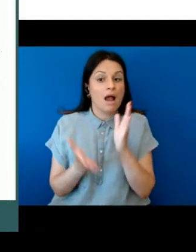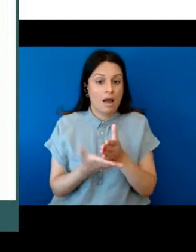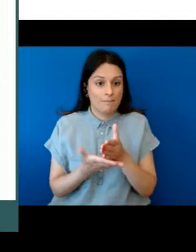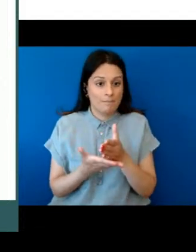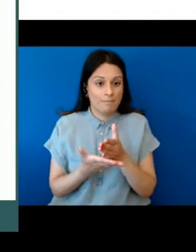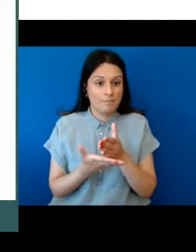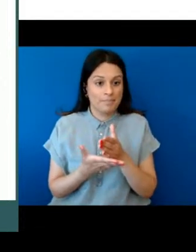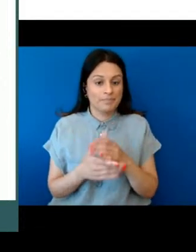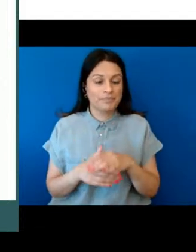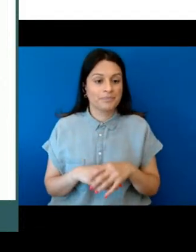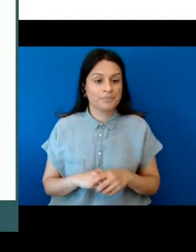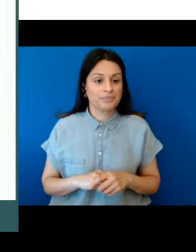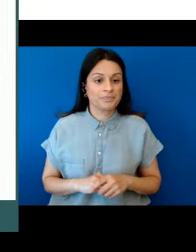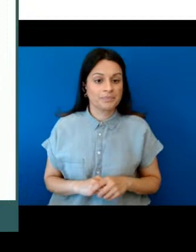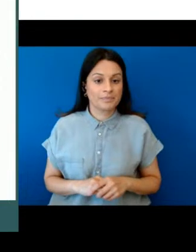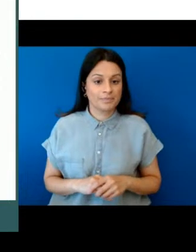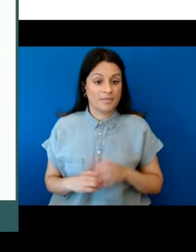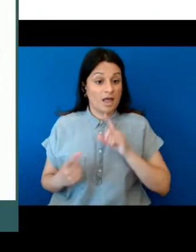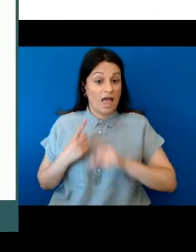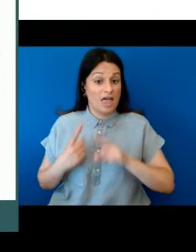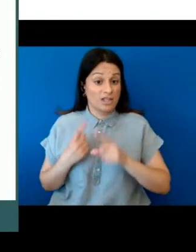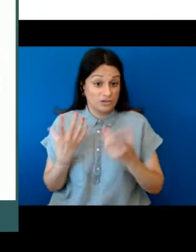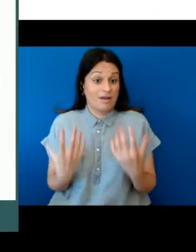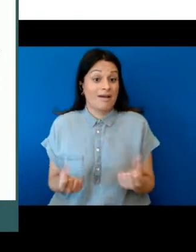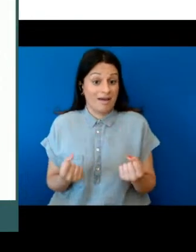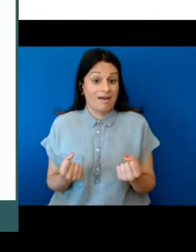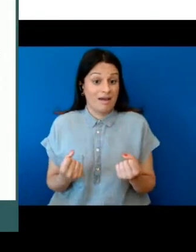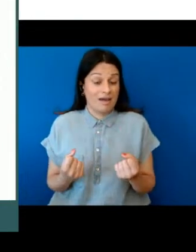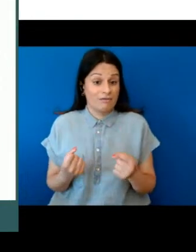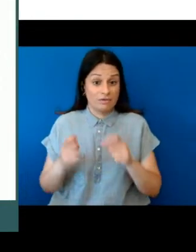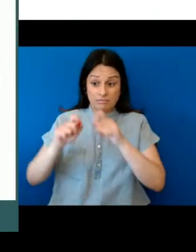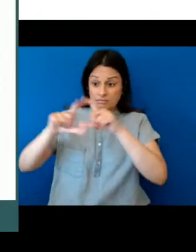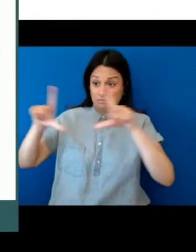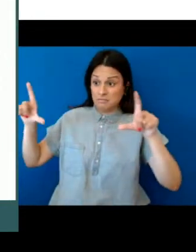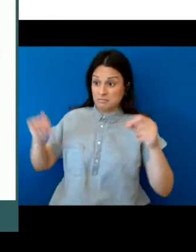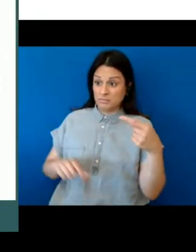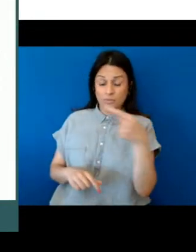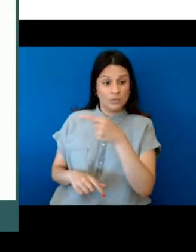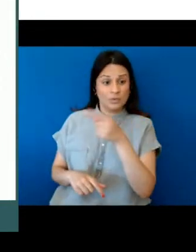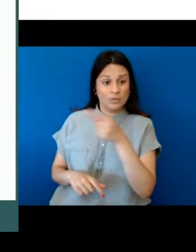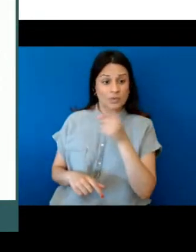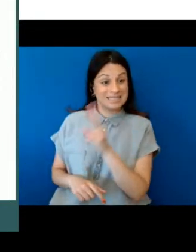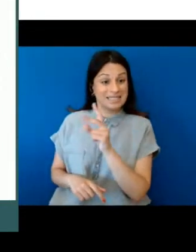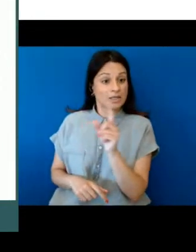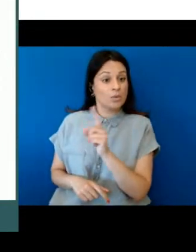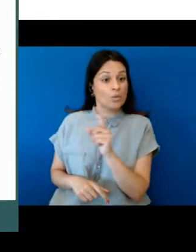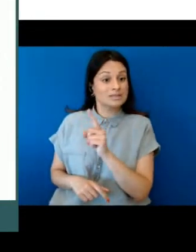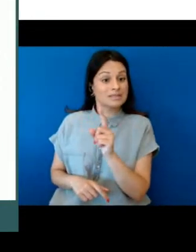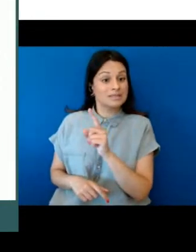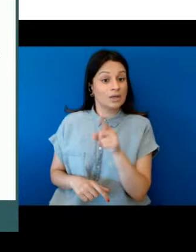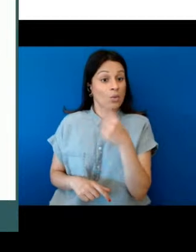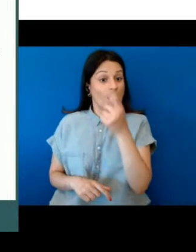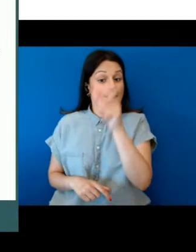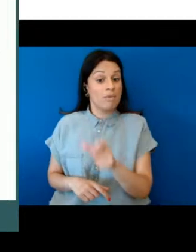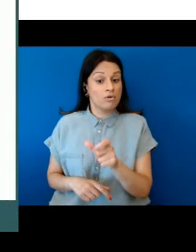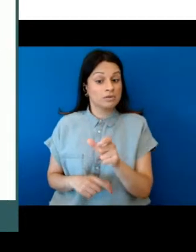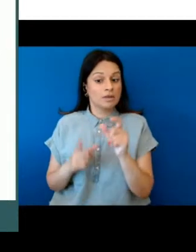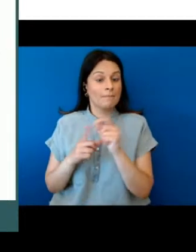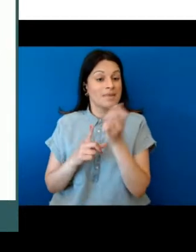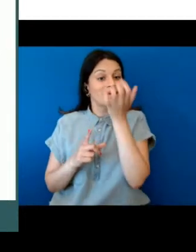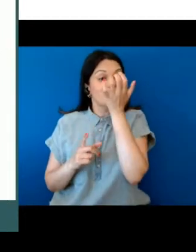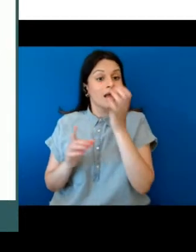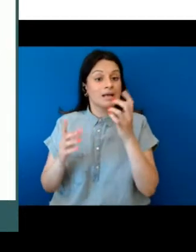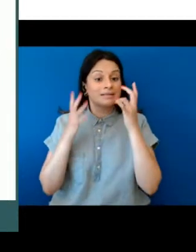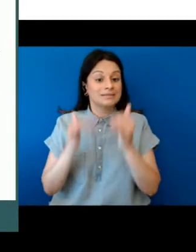And so what you can see from this is that there is one patient with peanut allergy who actually tested 0.